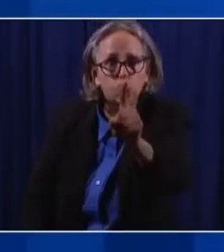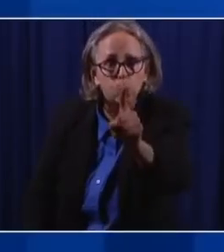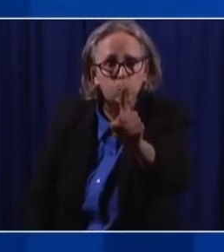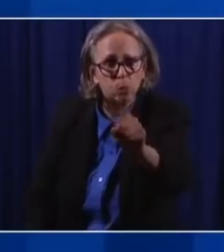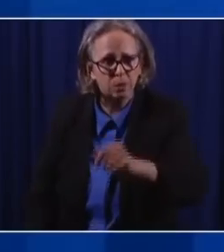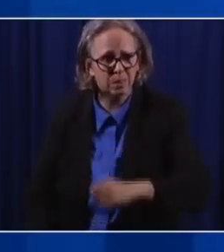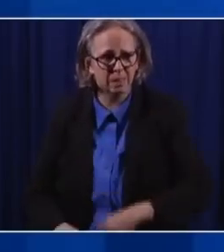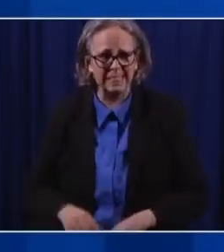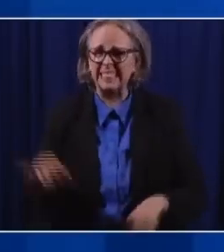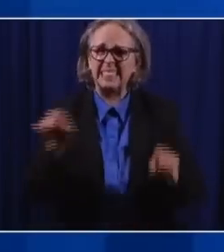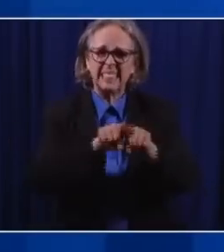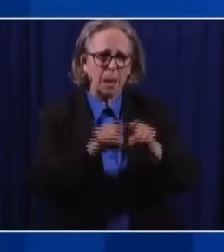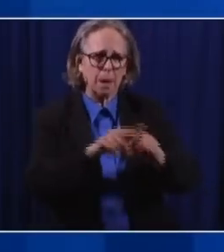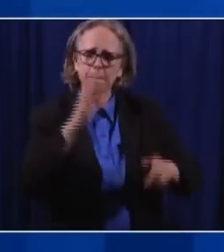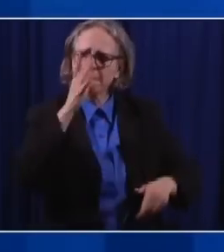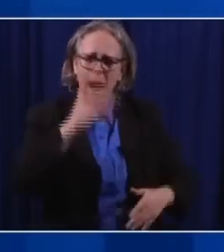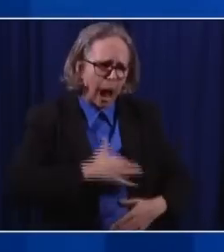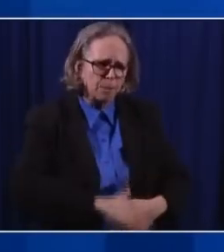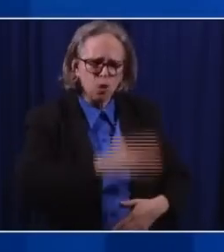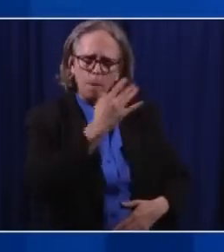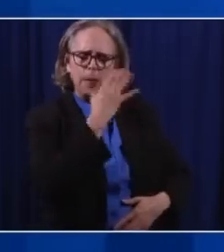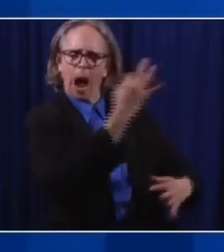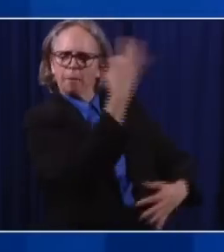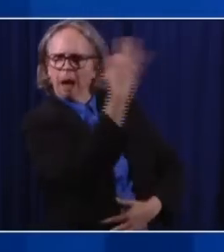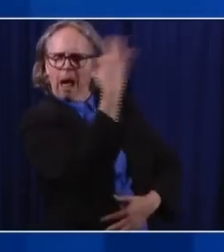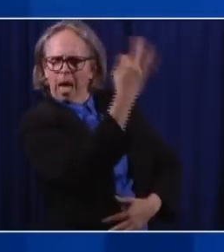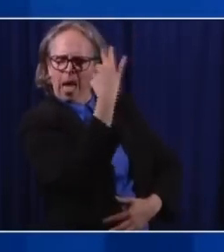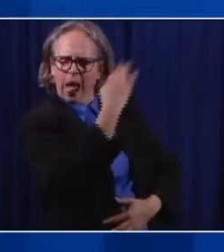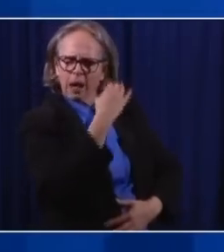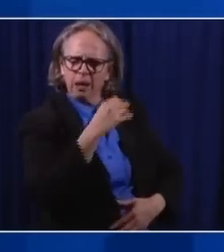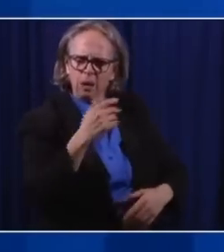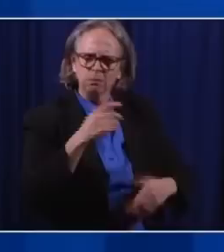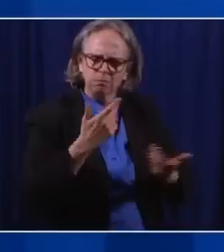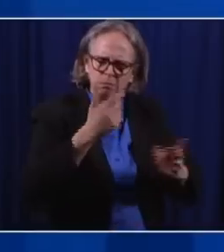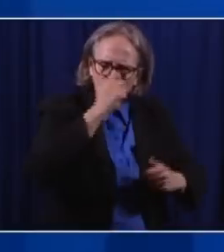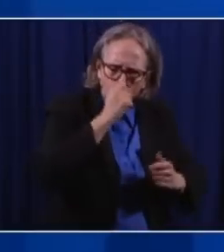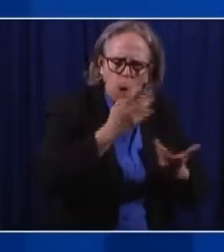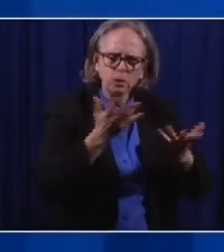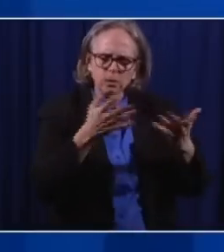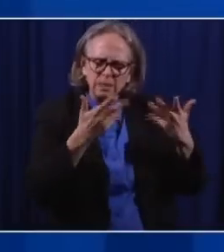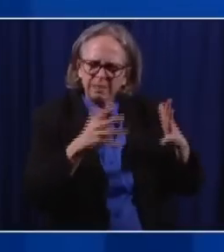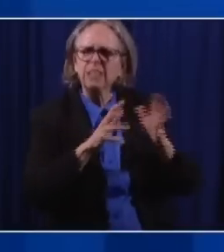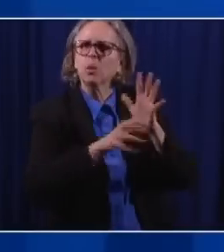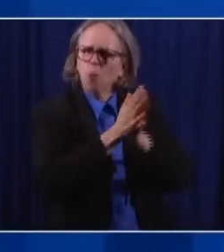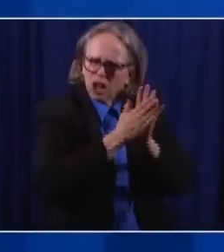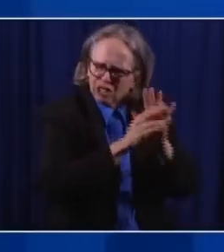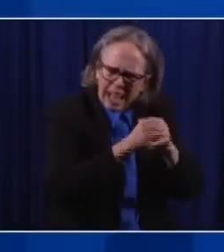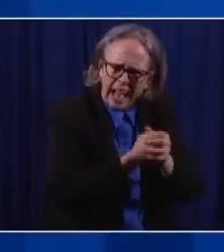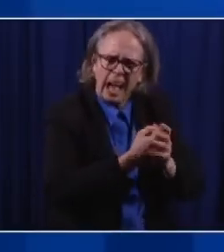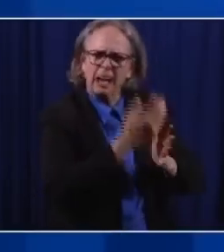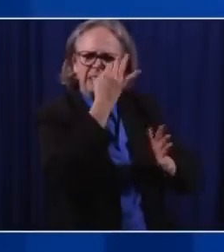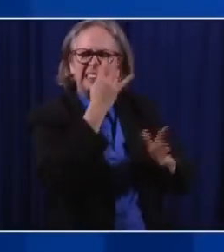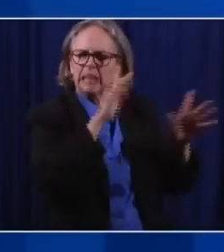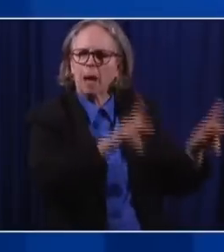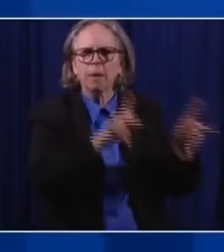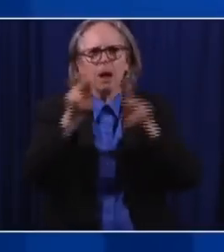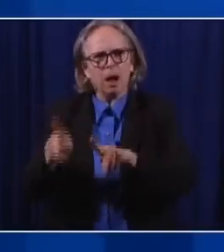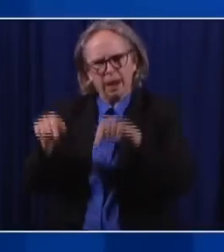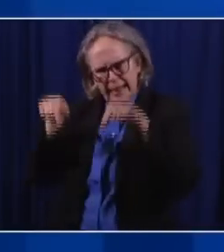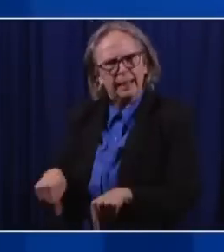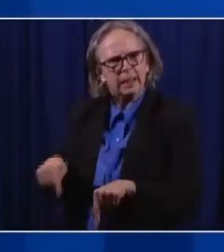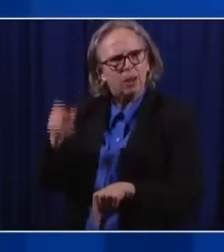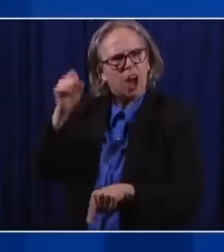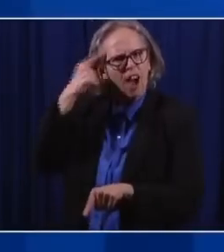cold and flu season when we were young. And I'll add that we certainly are looking forward to the arrival of